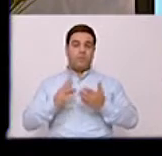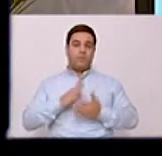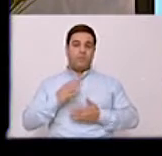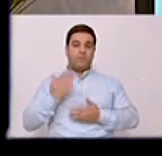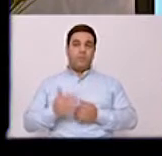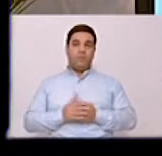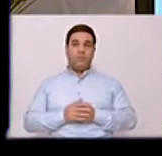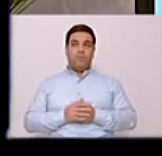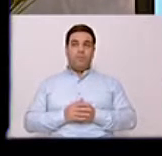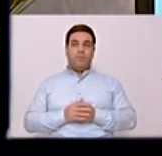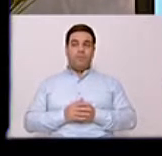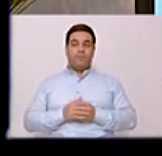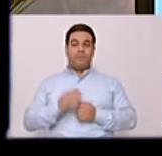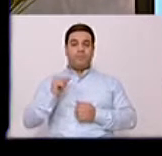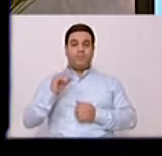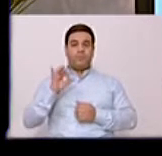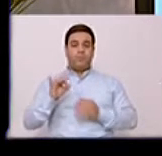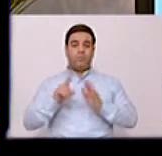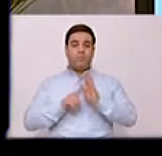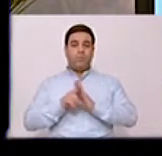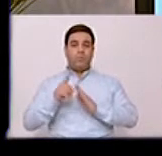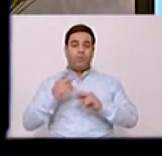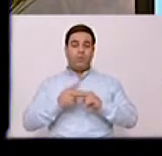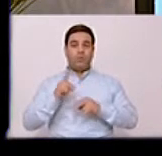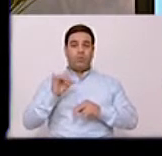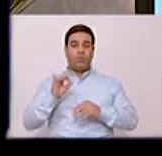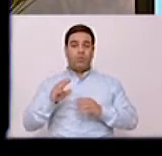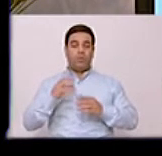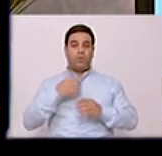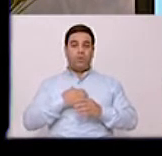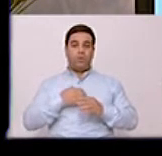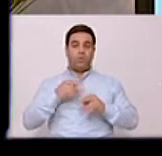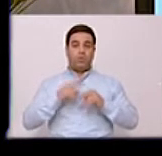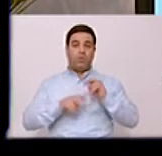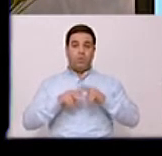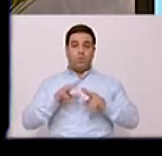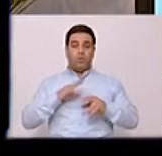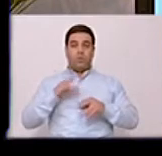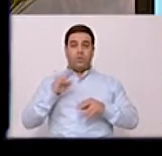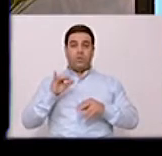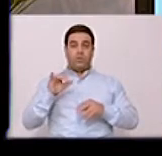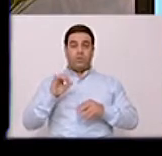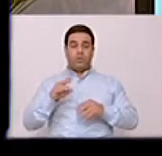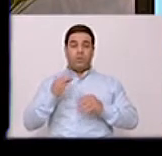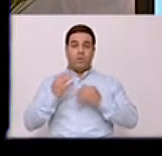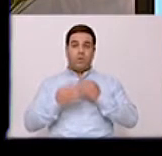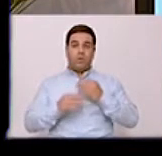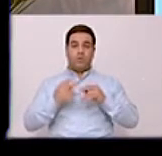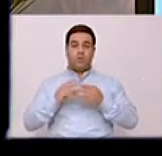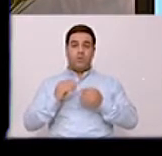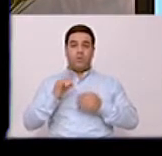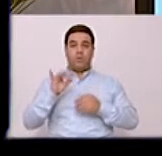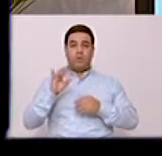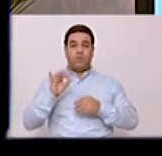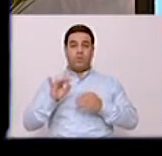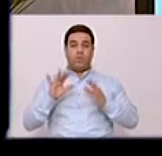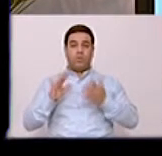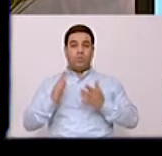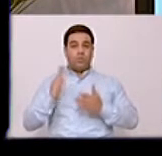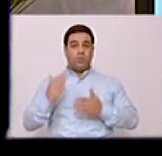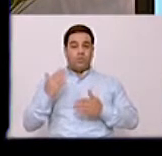uchraydi. Asarning bosh g'oyasi ham zulm asosiga qurilgan tuzumning oxir oqibat inqirozga yuz